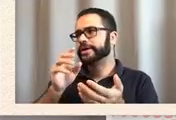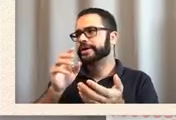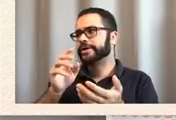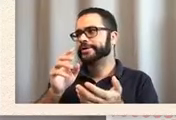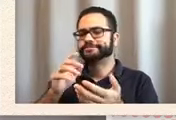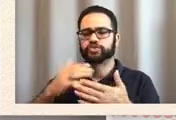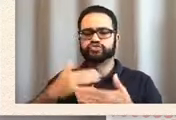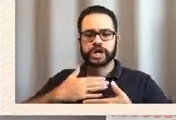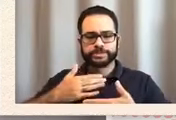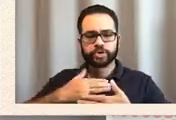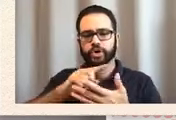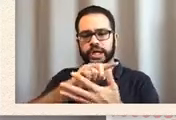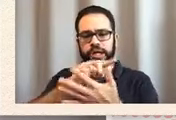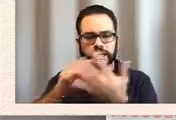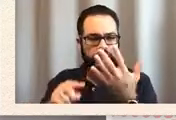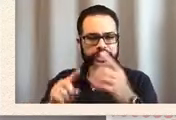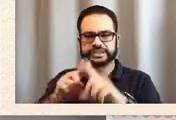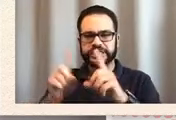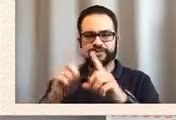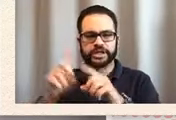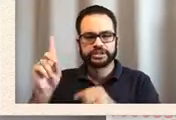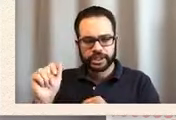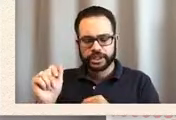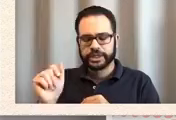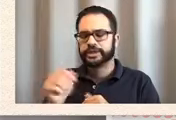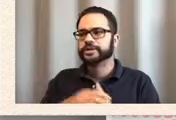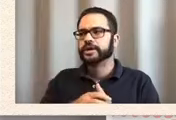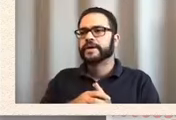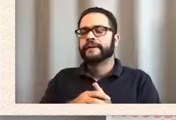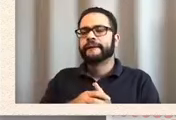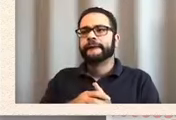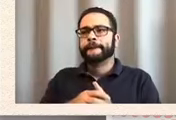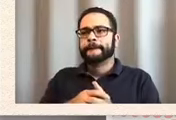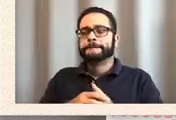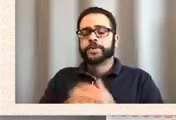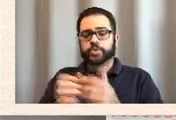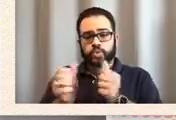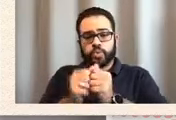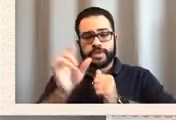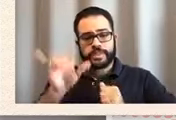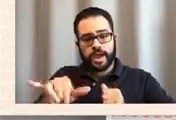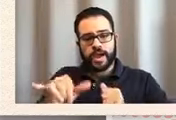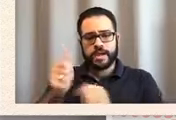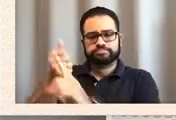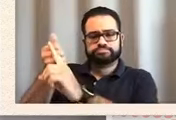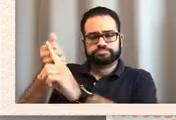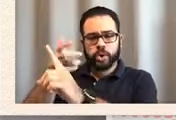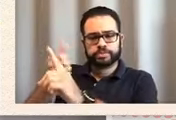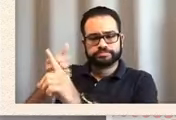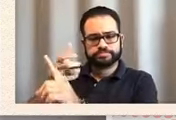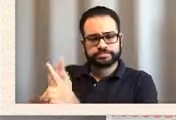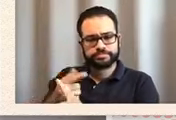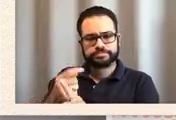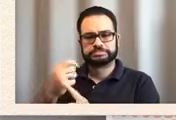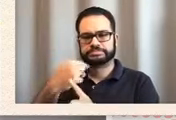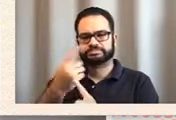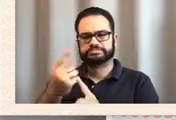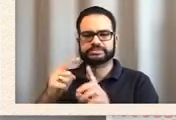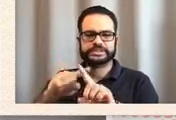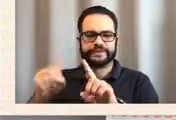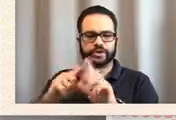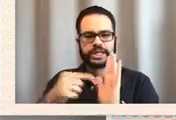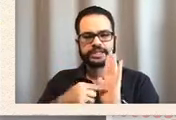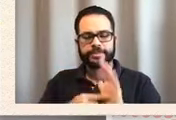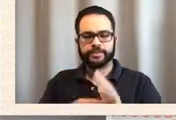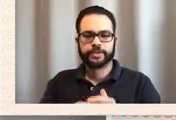respiratory, other, and there's another one as well. And so with that, they kind of broken down and given some examples. So